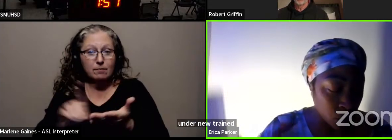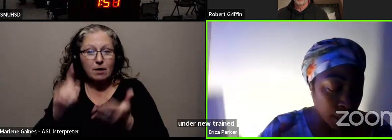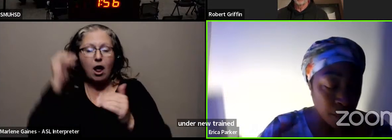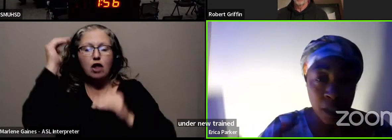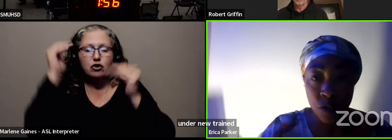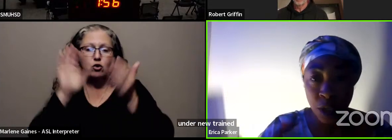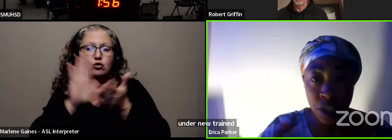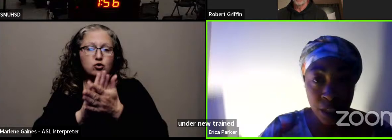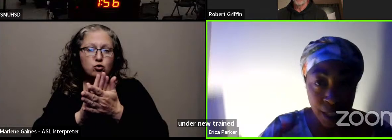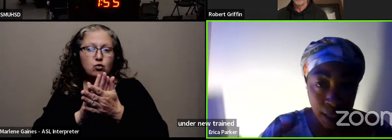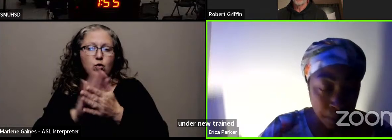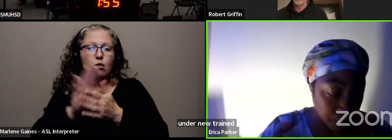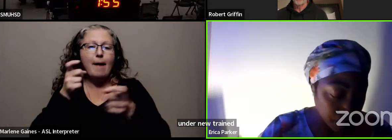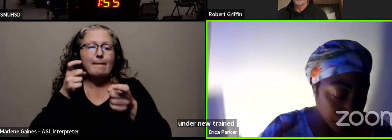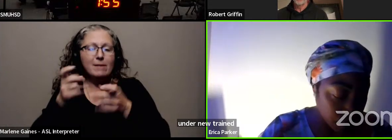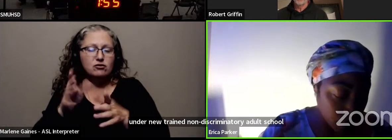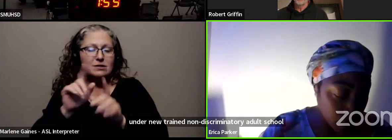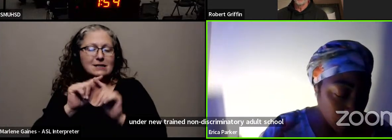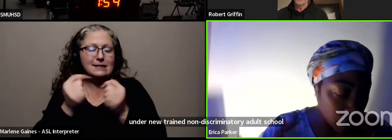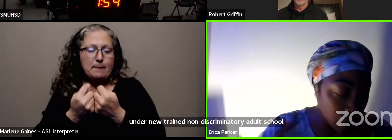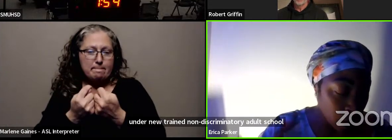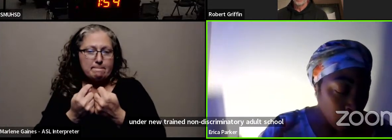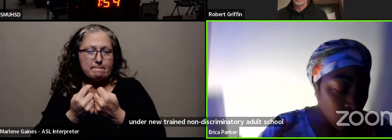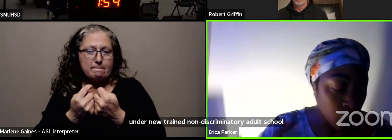adult school administration team.